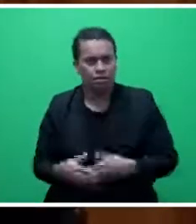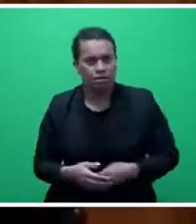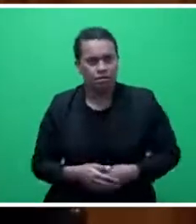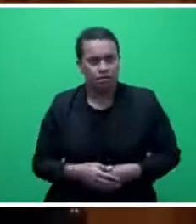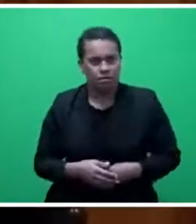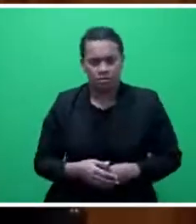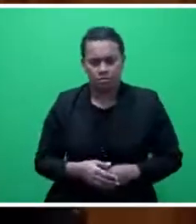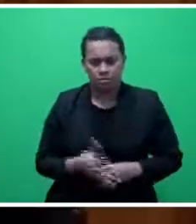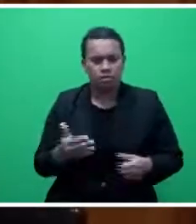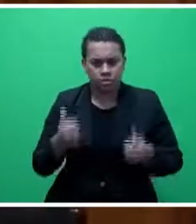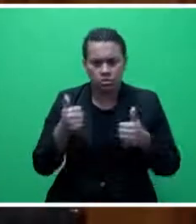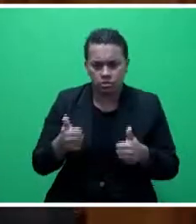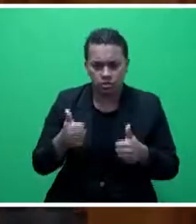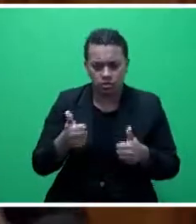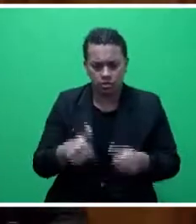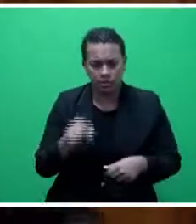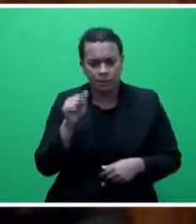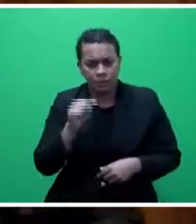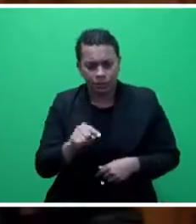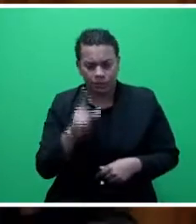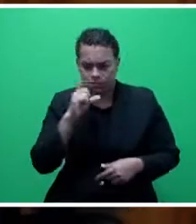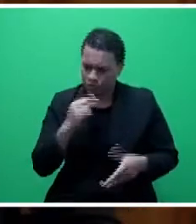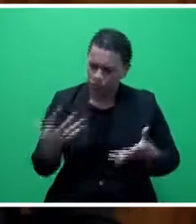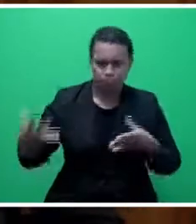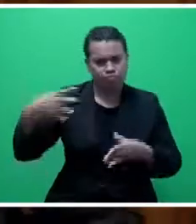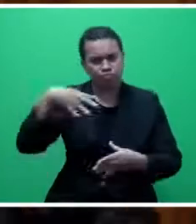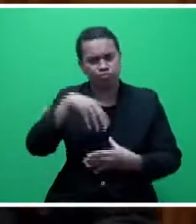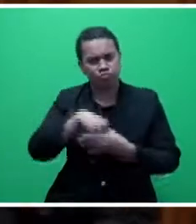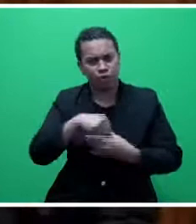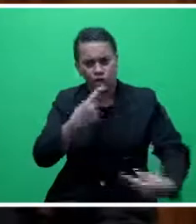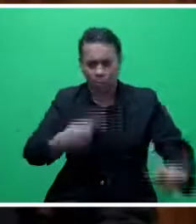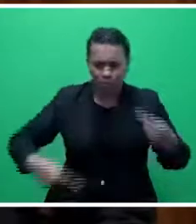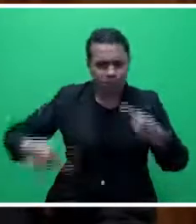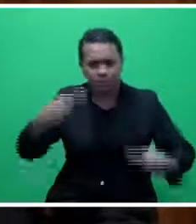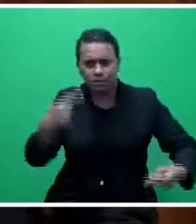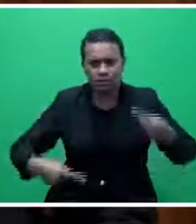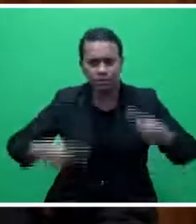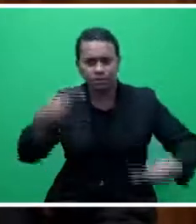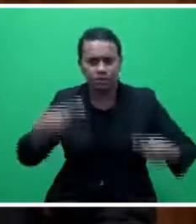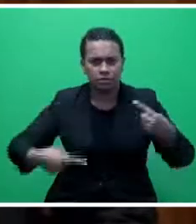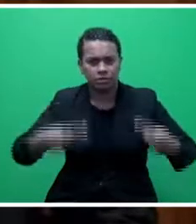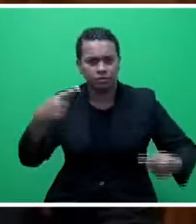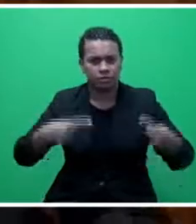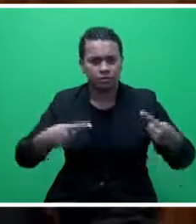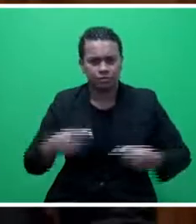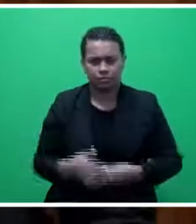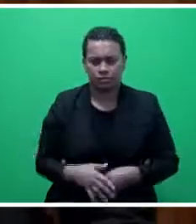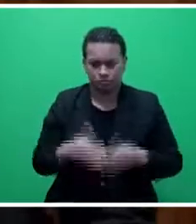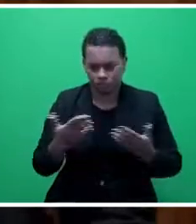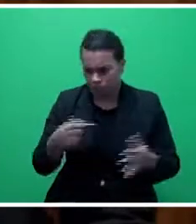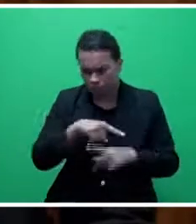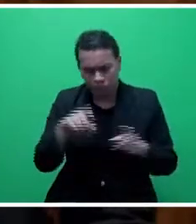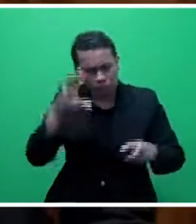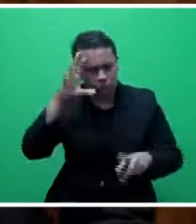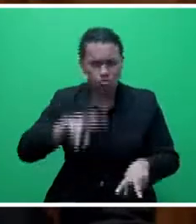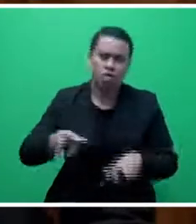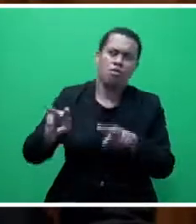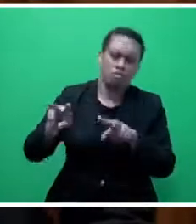indulge in the debates and show in the country that we are a free